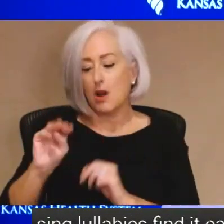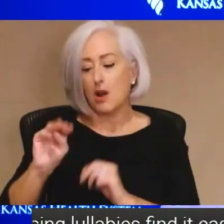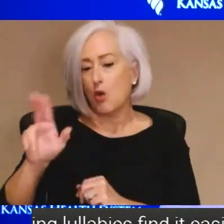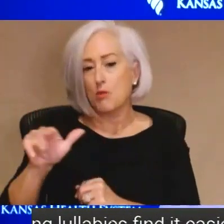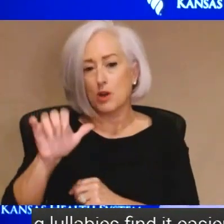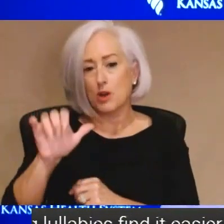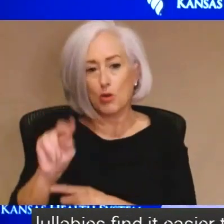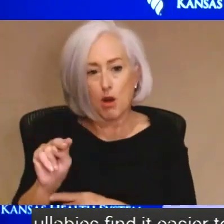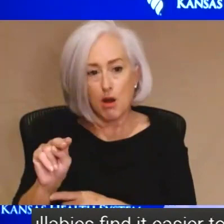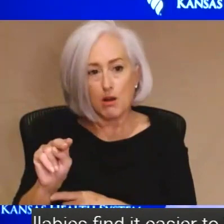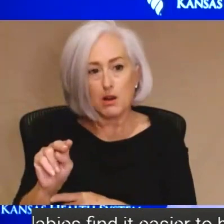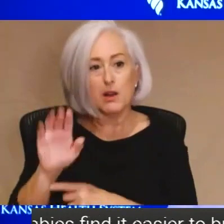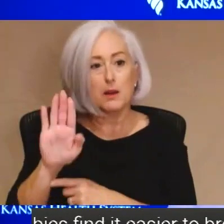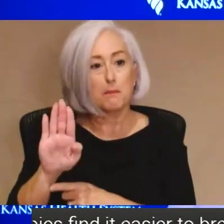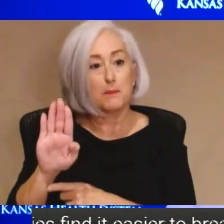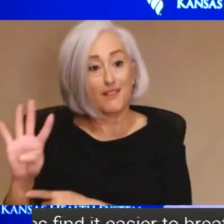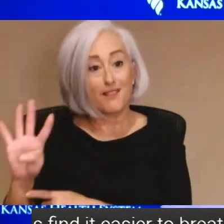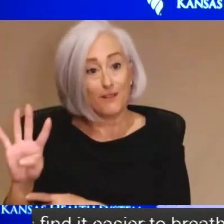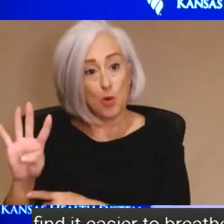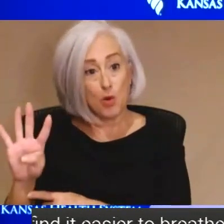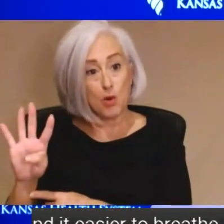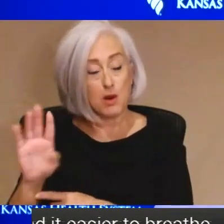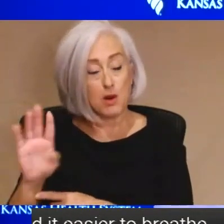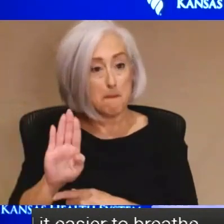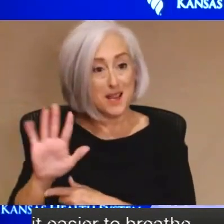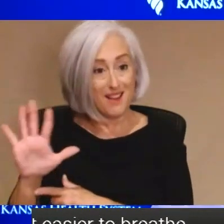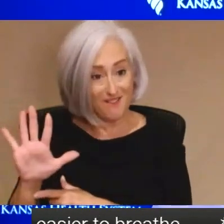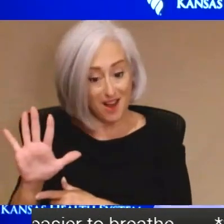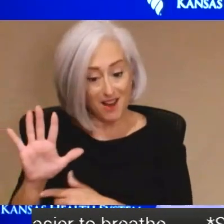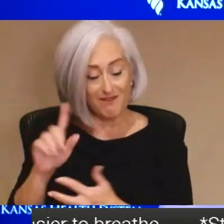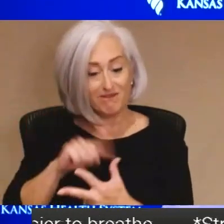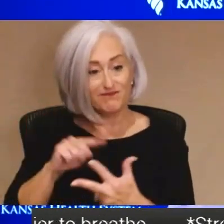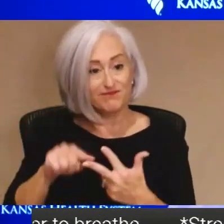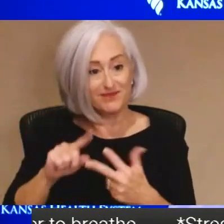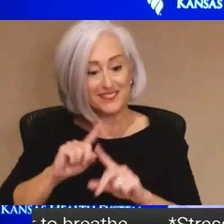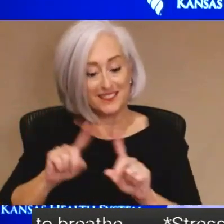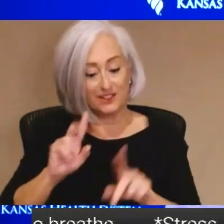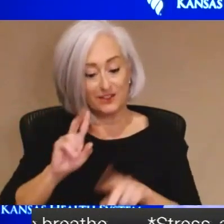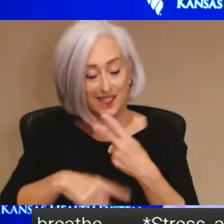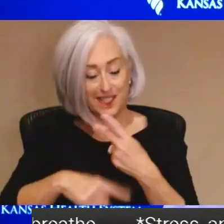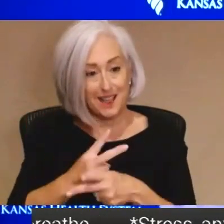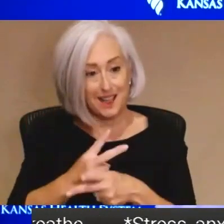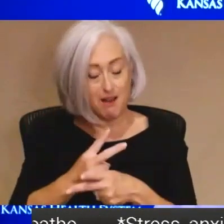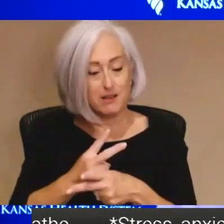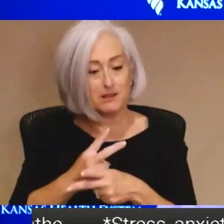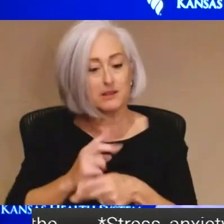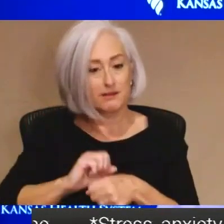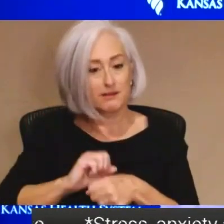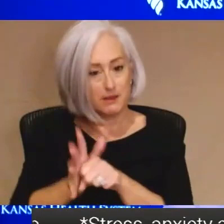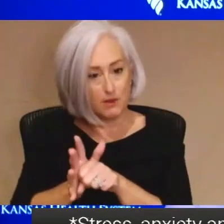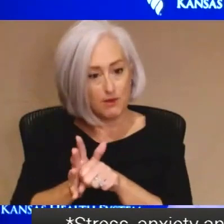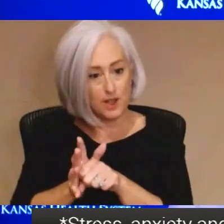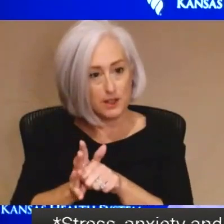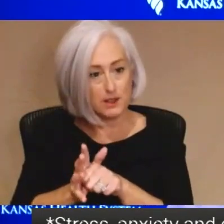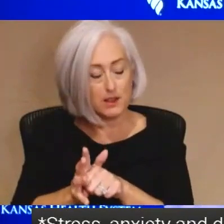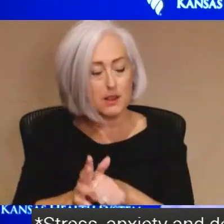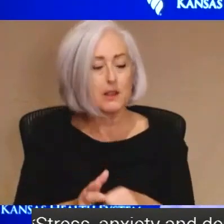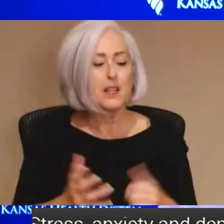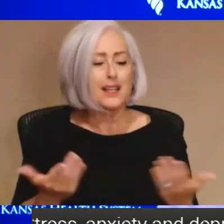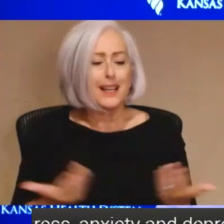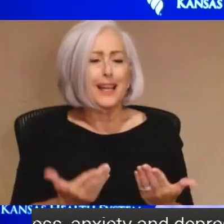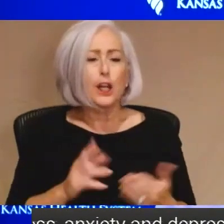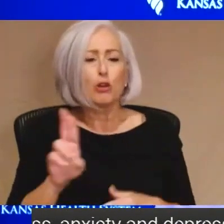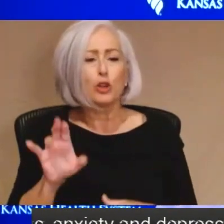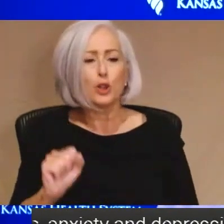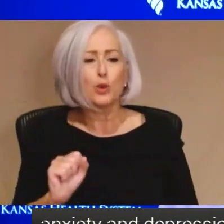it's very difficult to say. And I think, you know, we do have now vaccination immunity. We have those people that